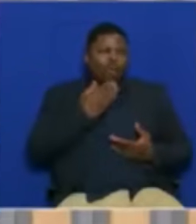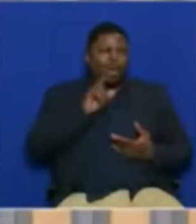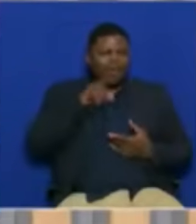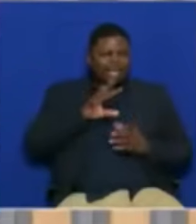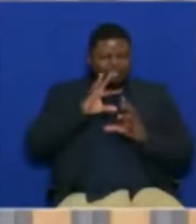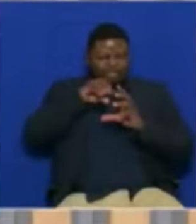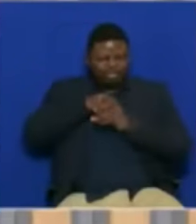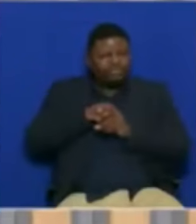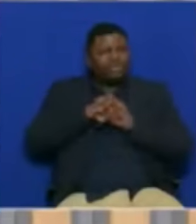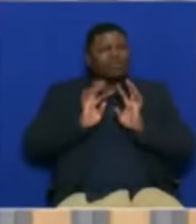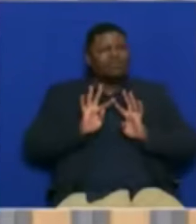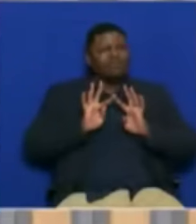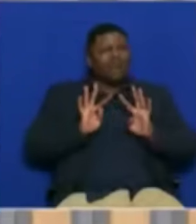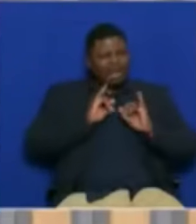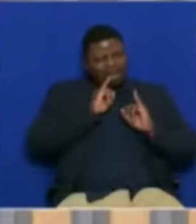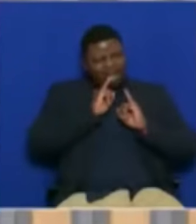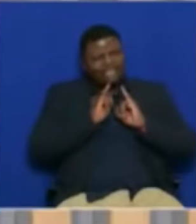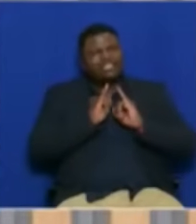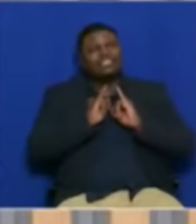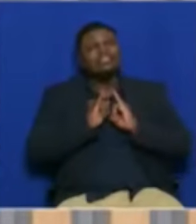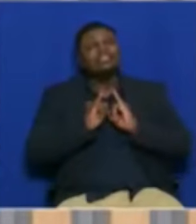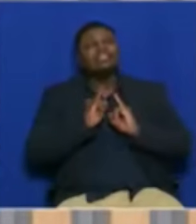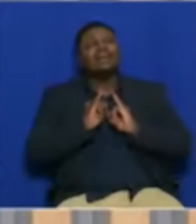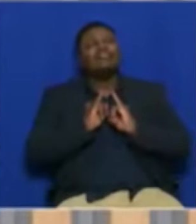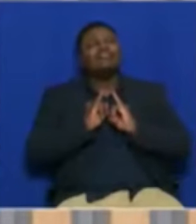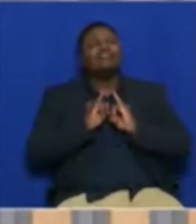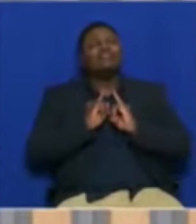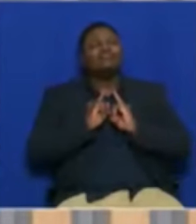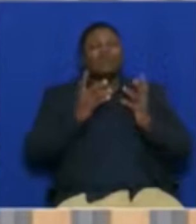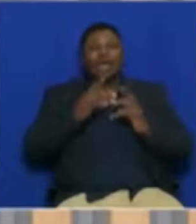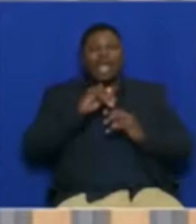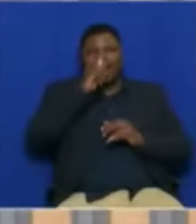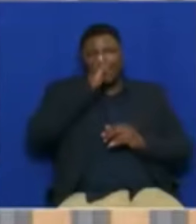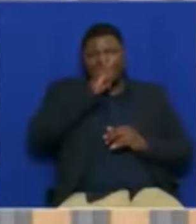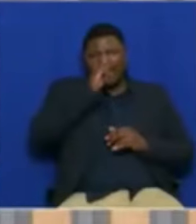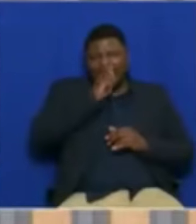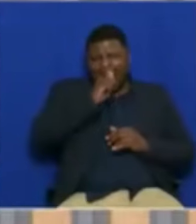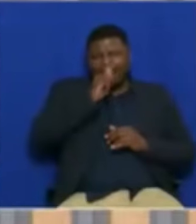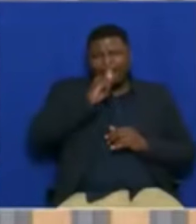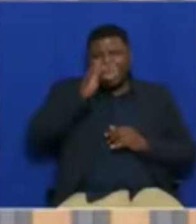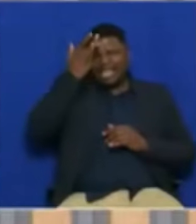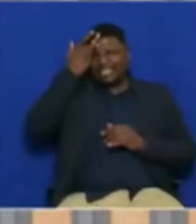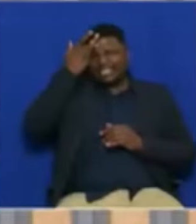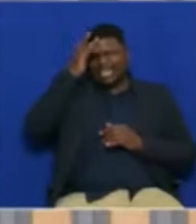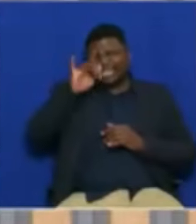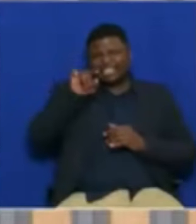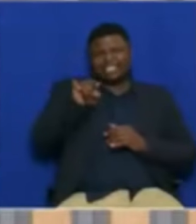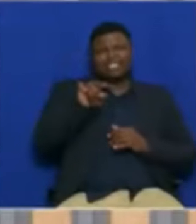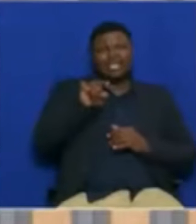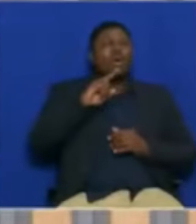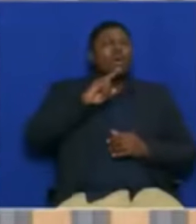that interviews at crime intelligence? Why is it IDEC's business?